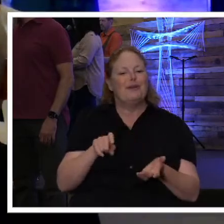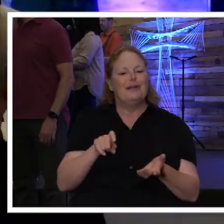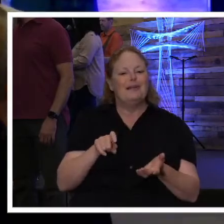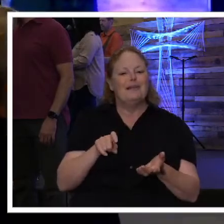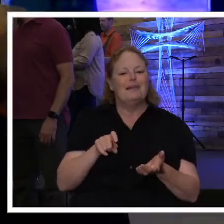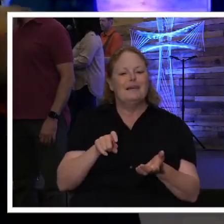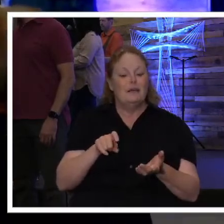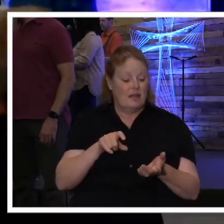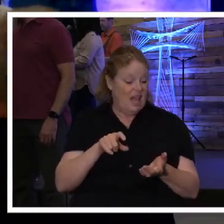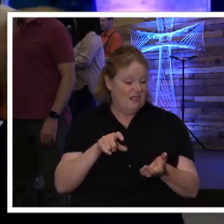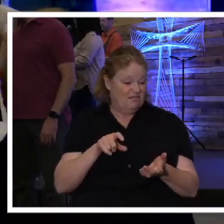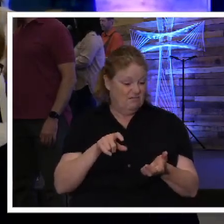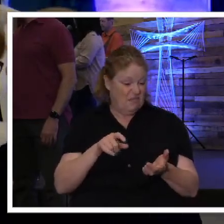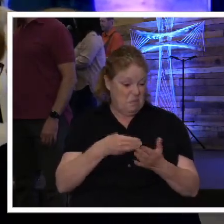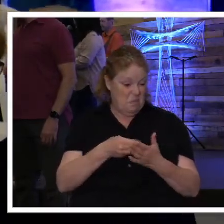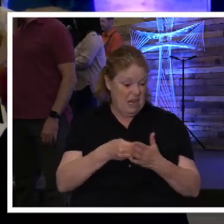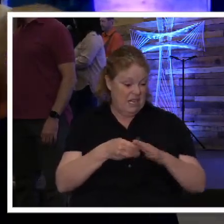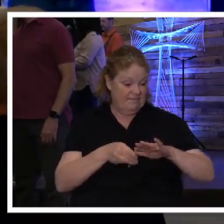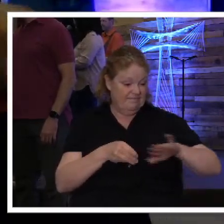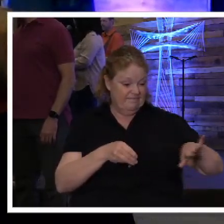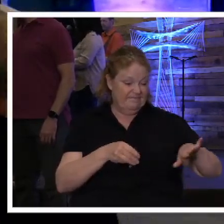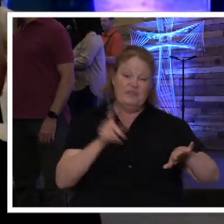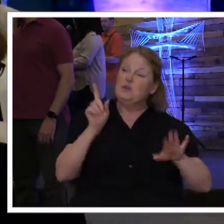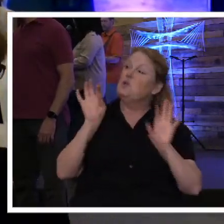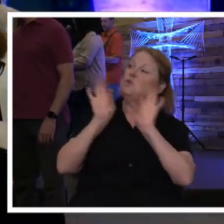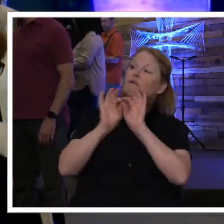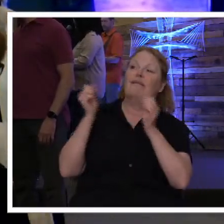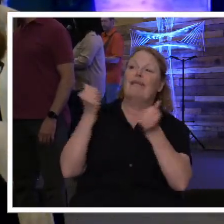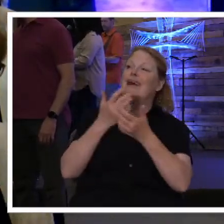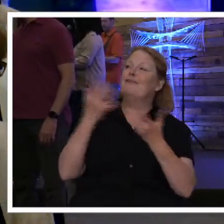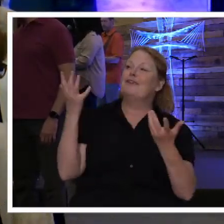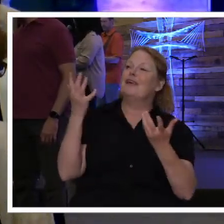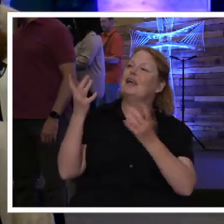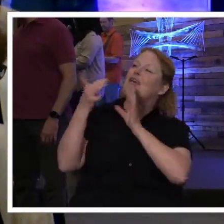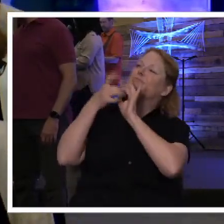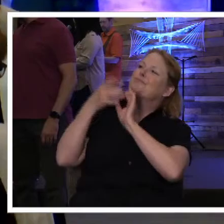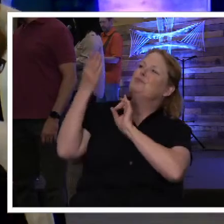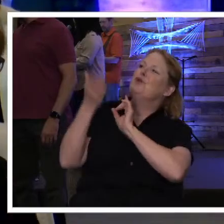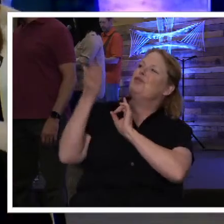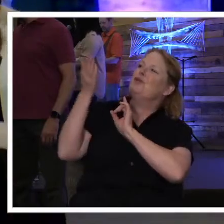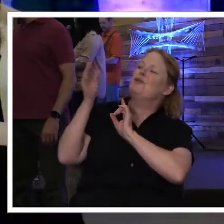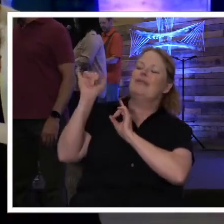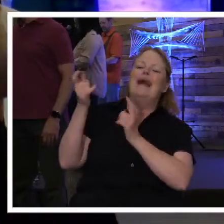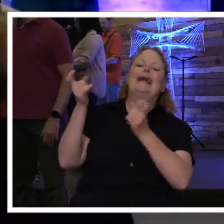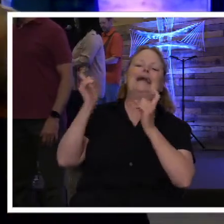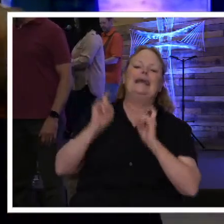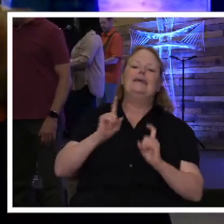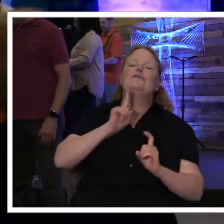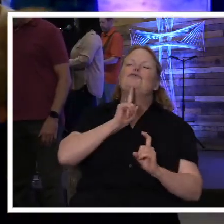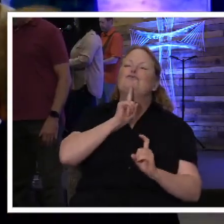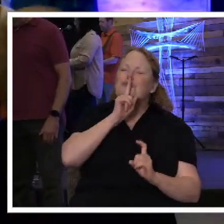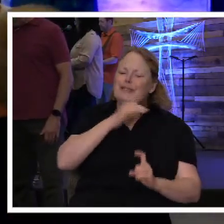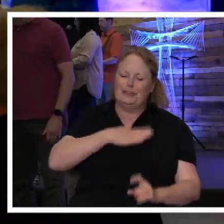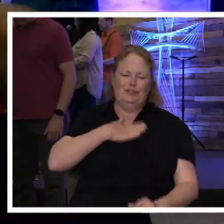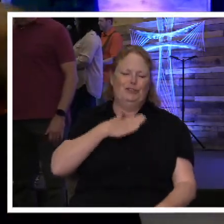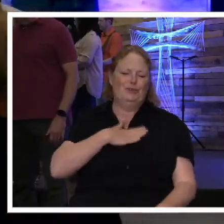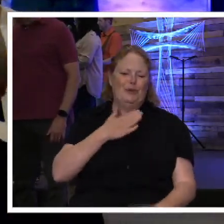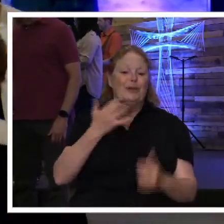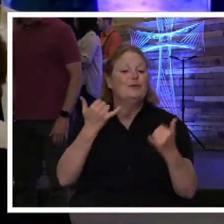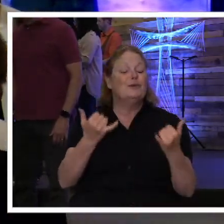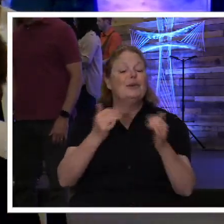more than everything. And that relationship with you is what brings us joy. So, Father, today we